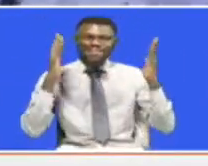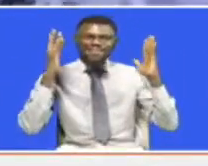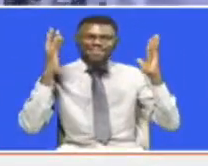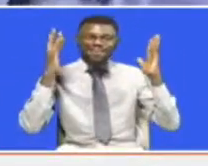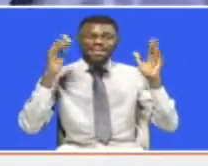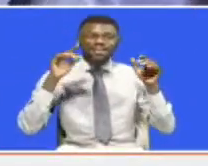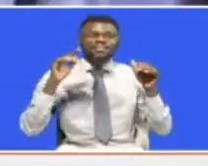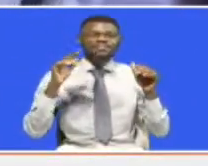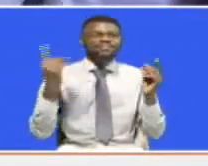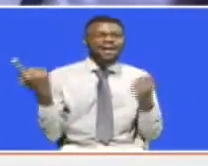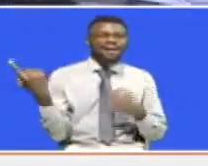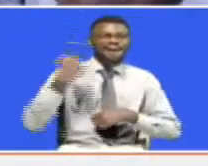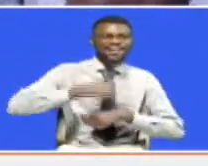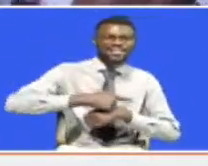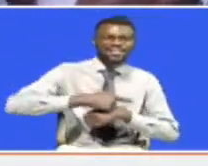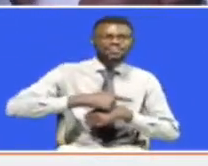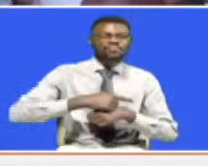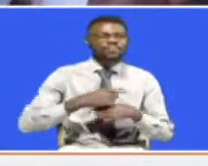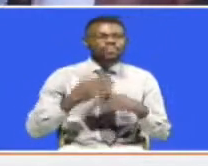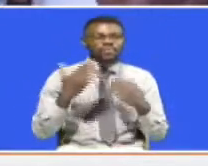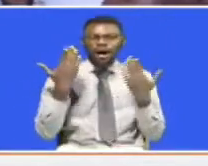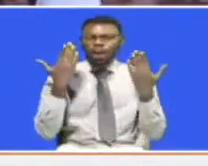ya hamasisho kuhusu